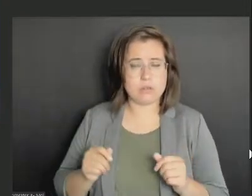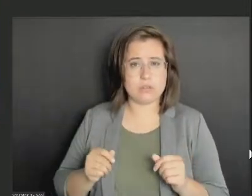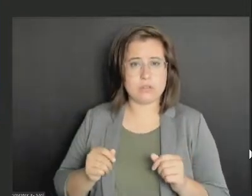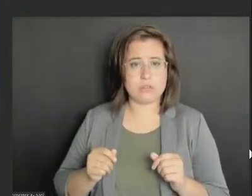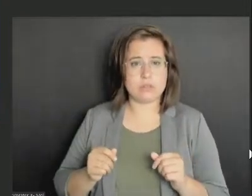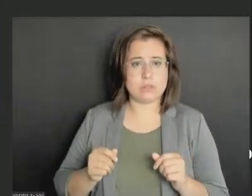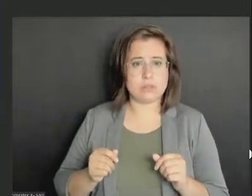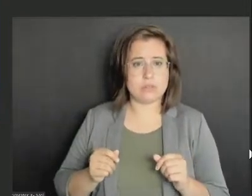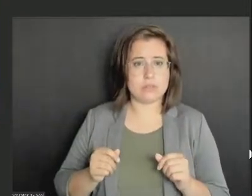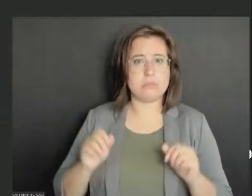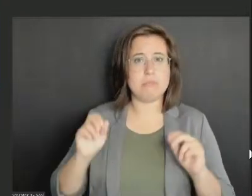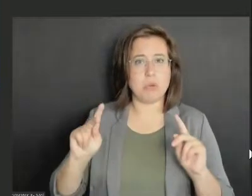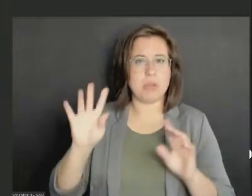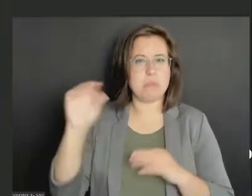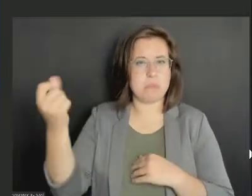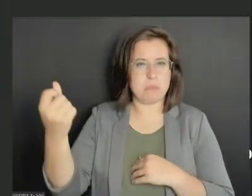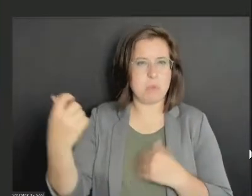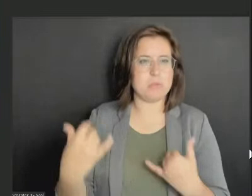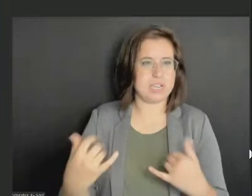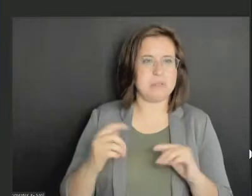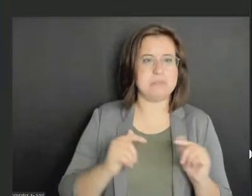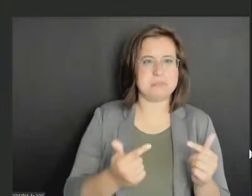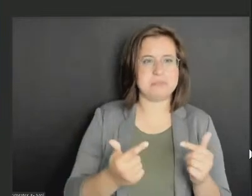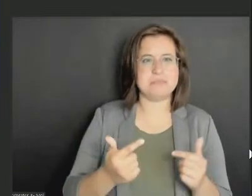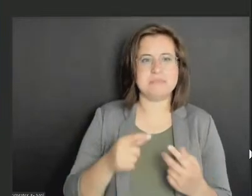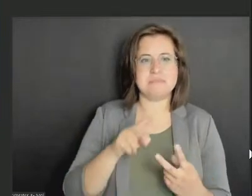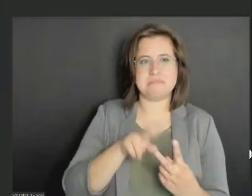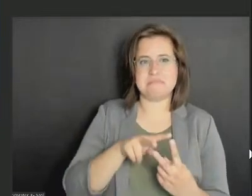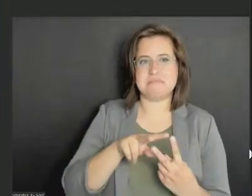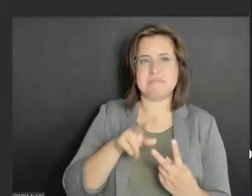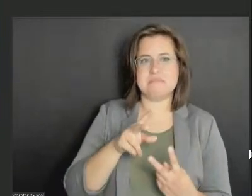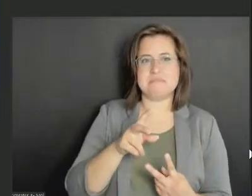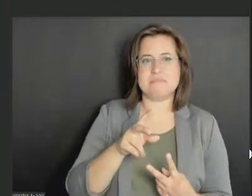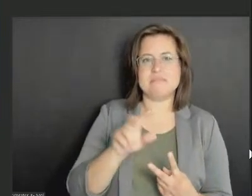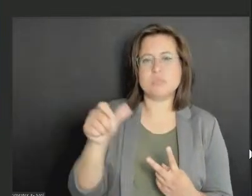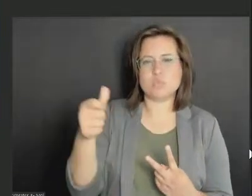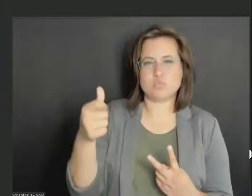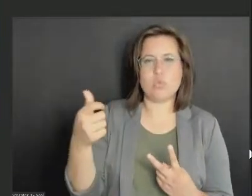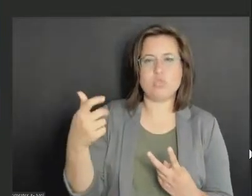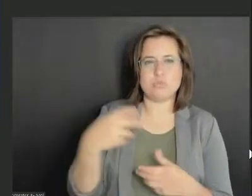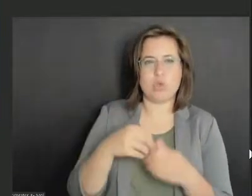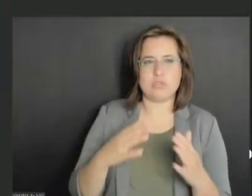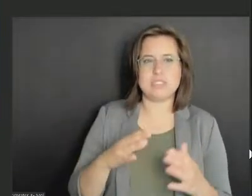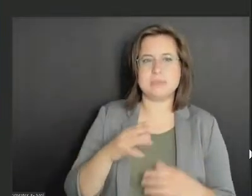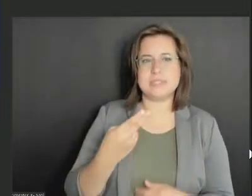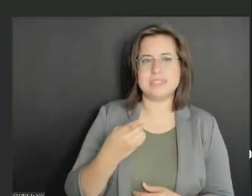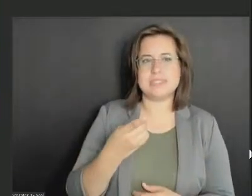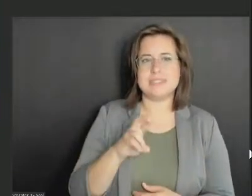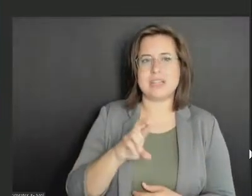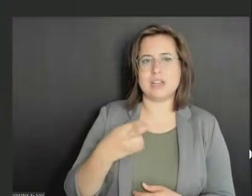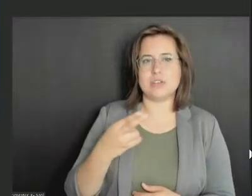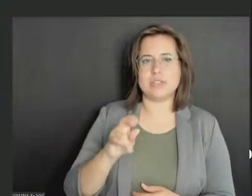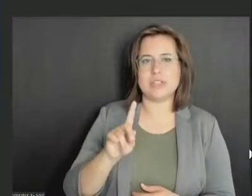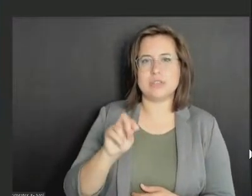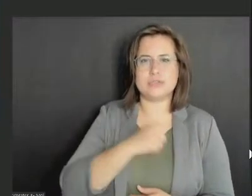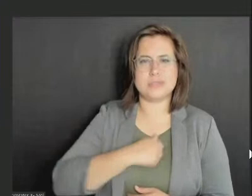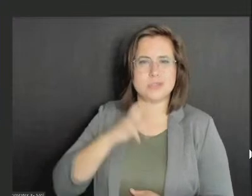All right, we'll circle back. We have Dr. Hildreth and then Ms. Gleason. We'll keep working to solve those tech issues. Apologies, Ms.